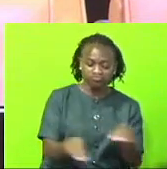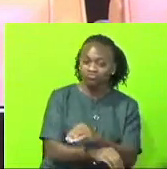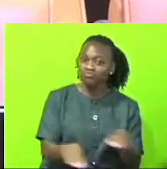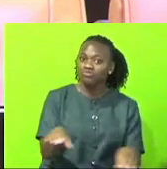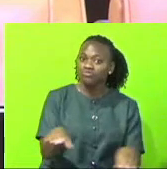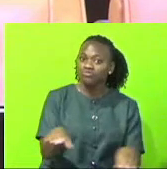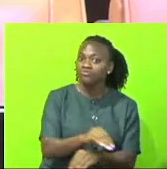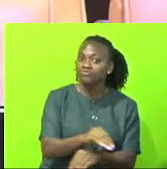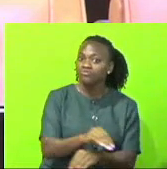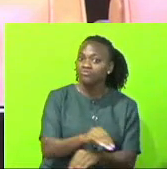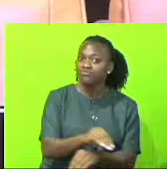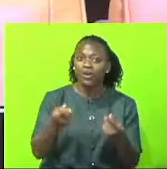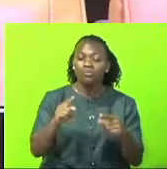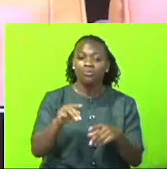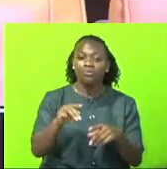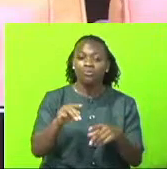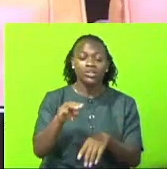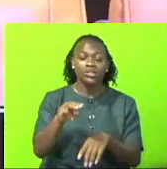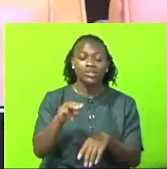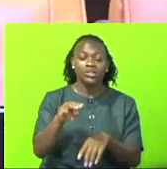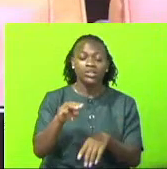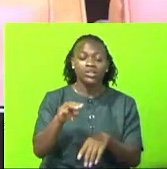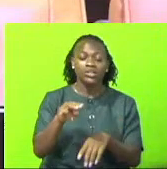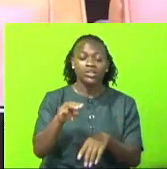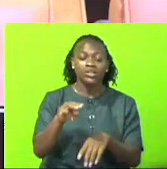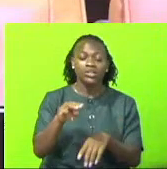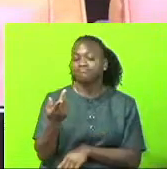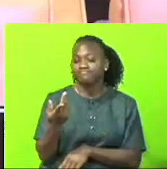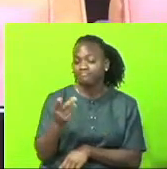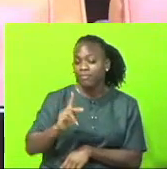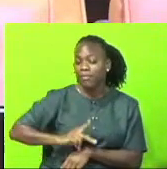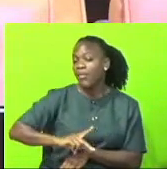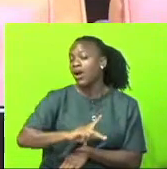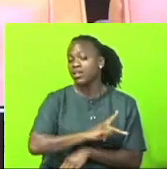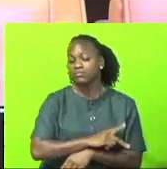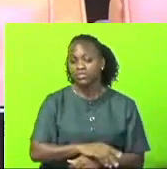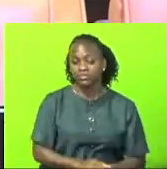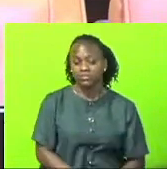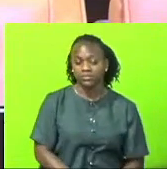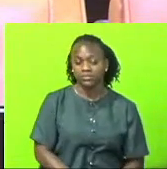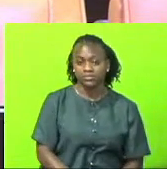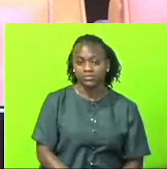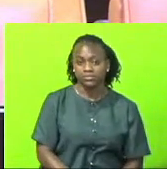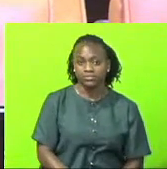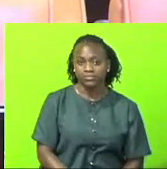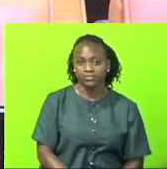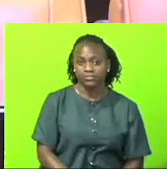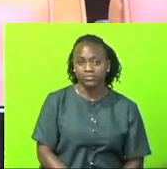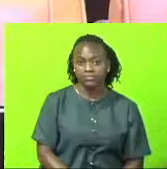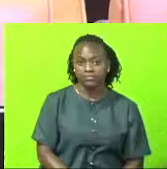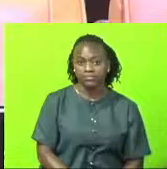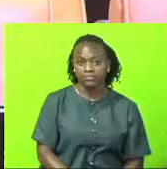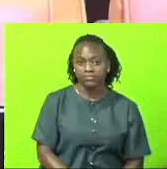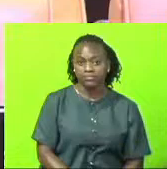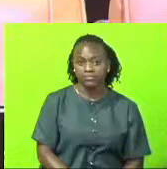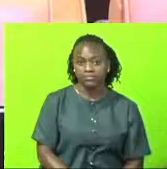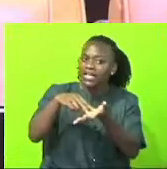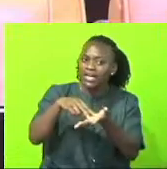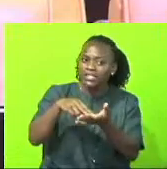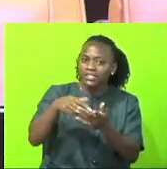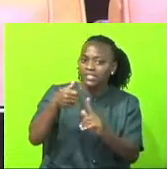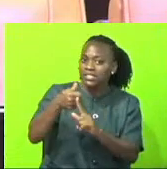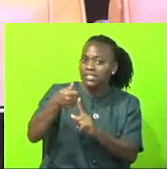the Parliament of the Republic of Ghana. I believe it was during the 4th or 5th Parliament, when he stood up in his